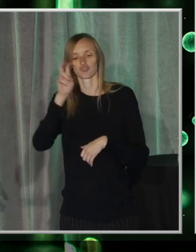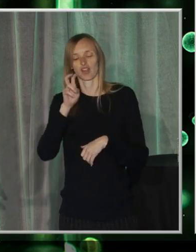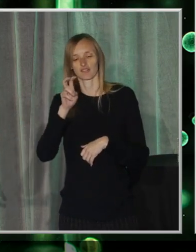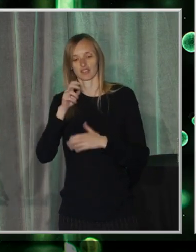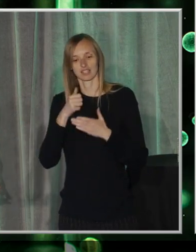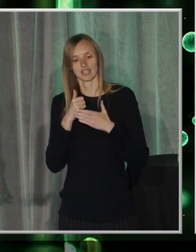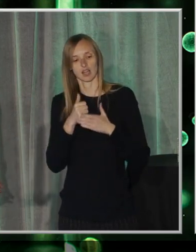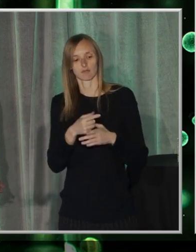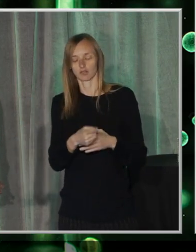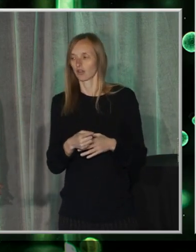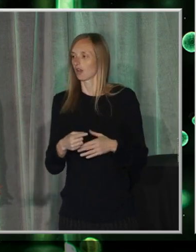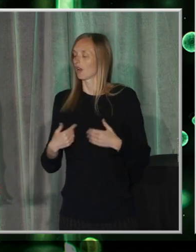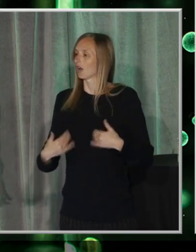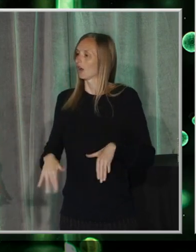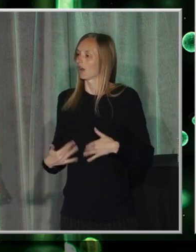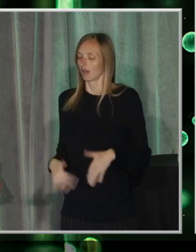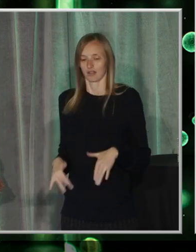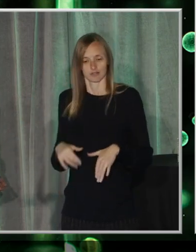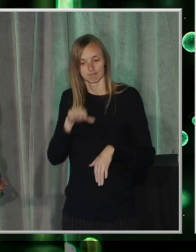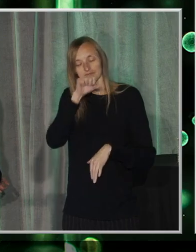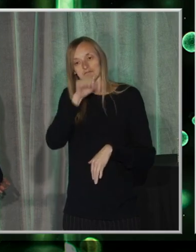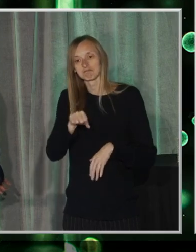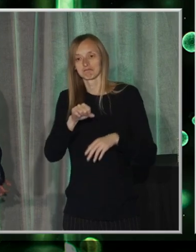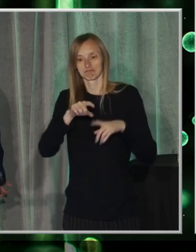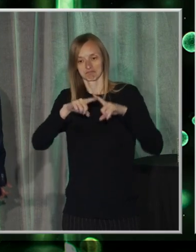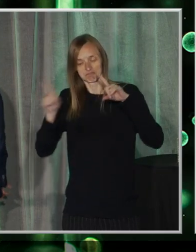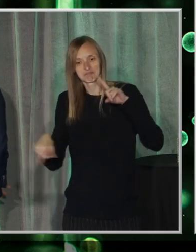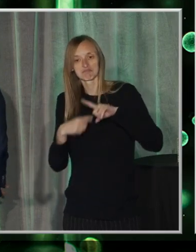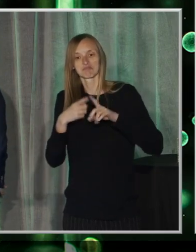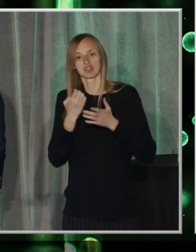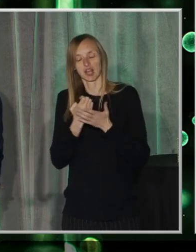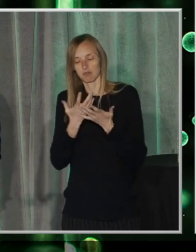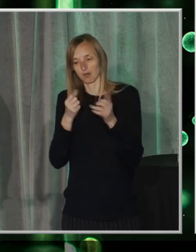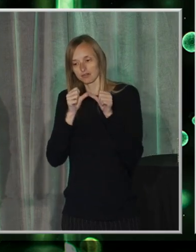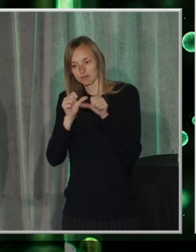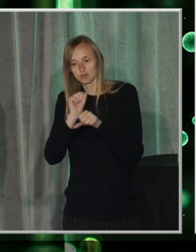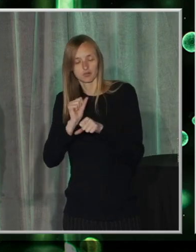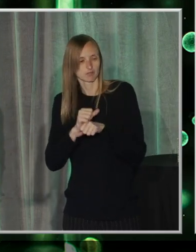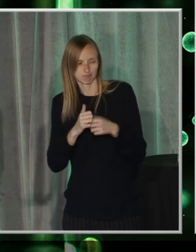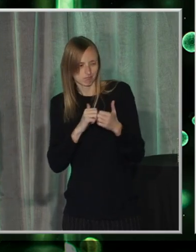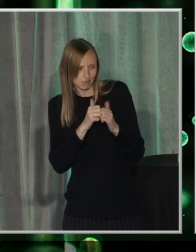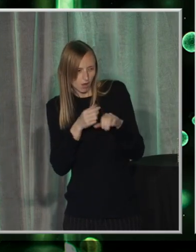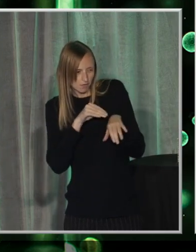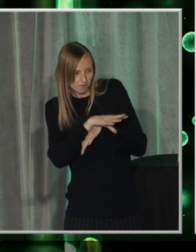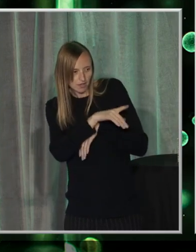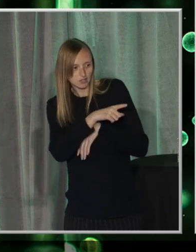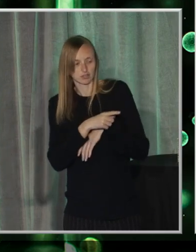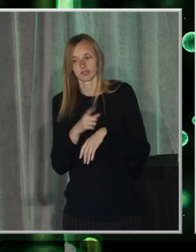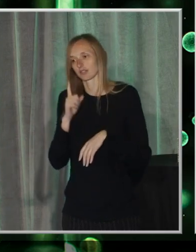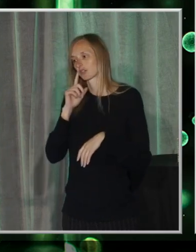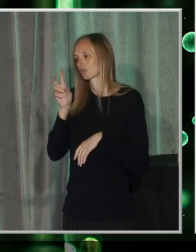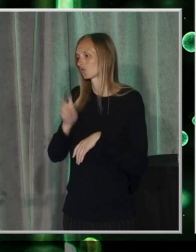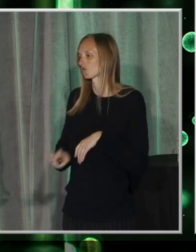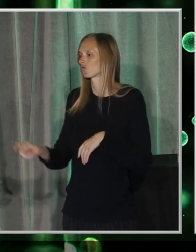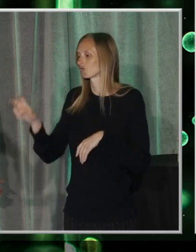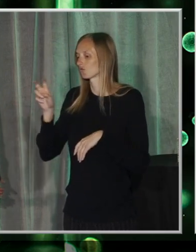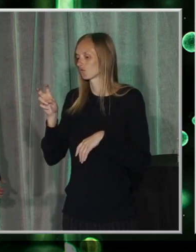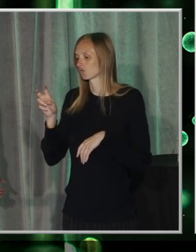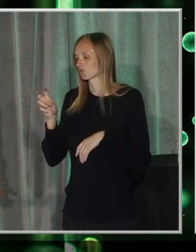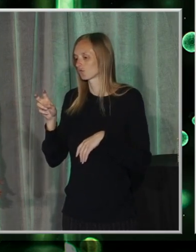your love for the circular economy and doing work in sustainability? I think traveling doesn't really do much to